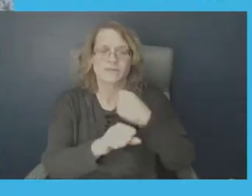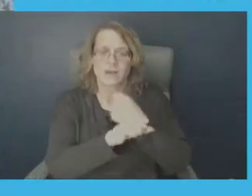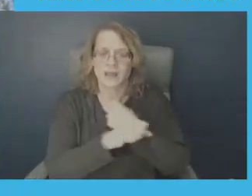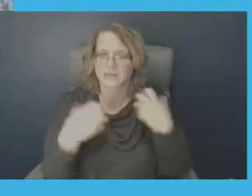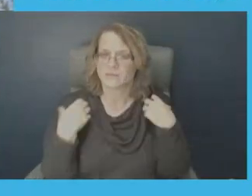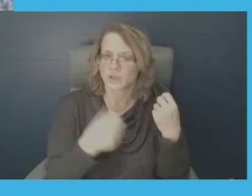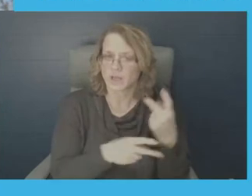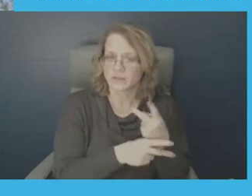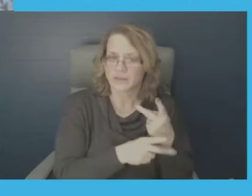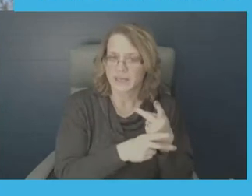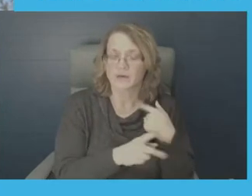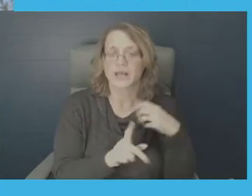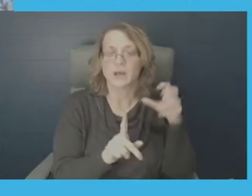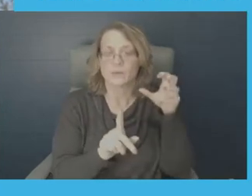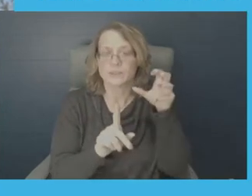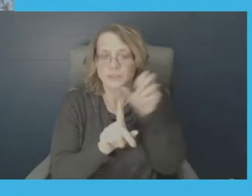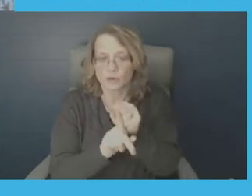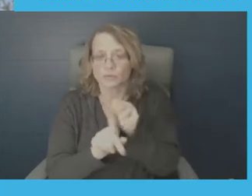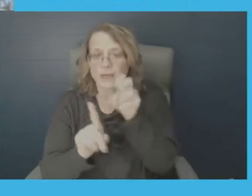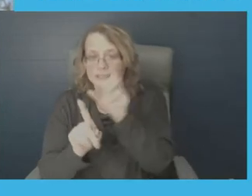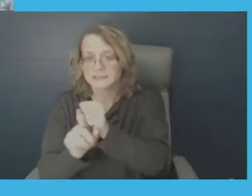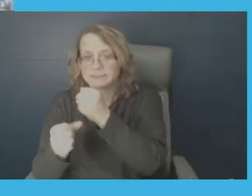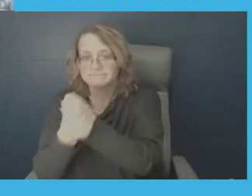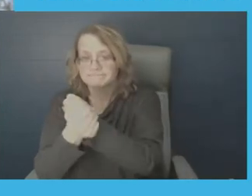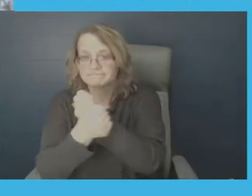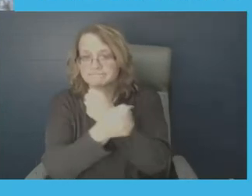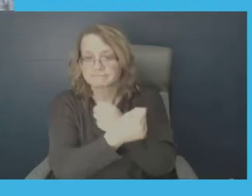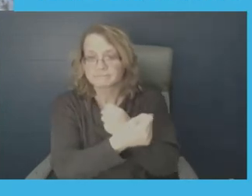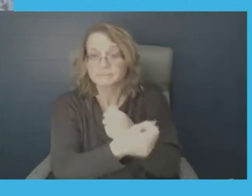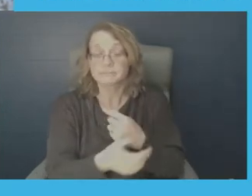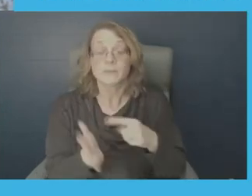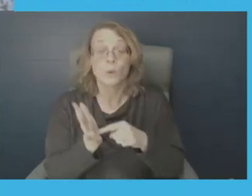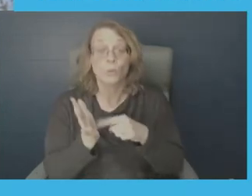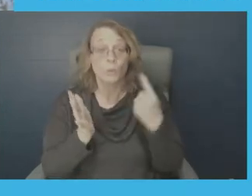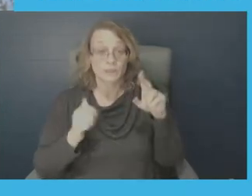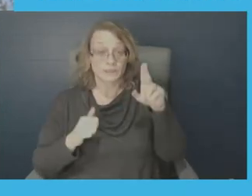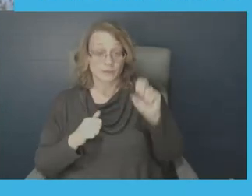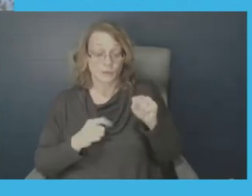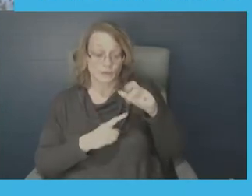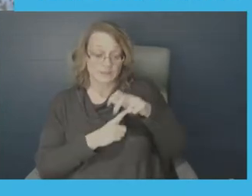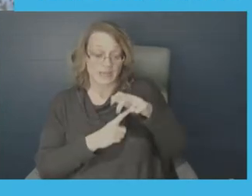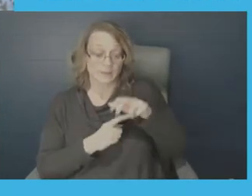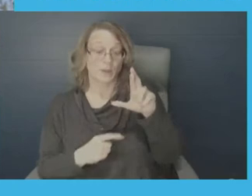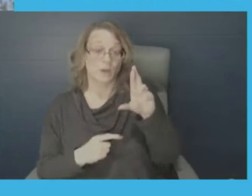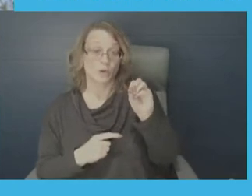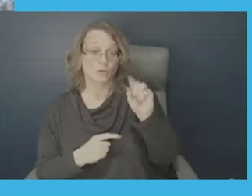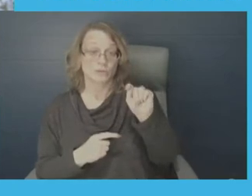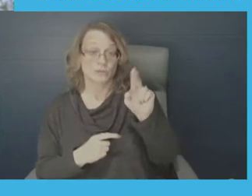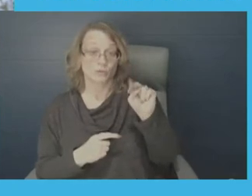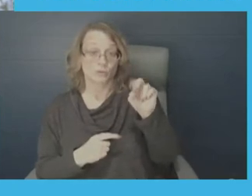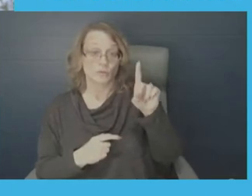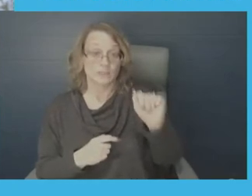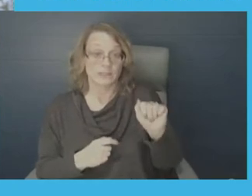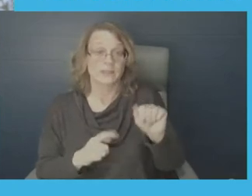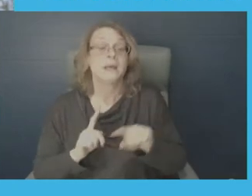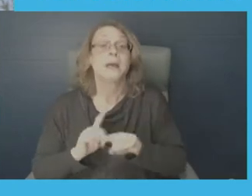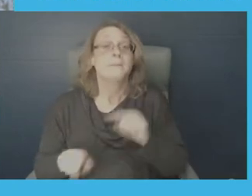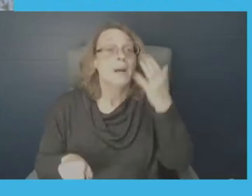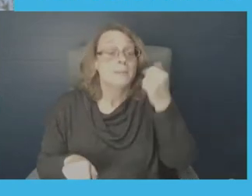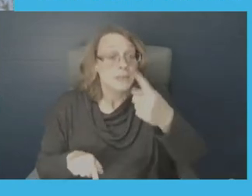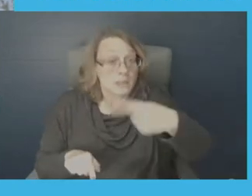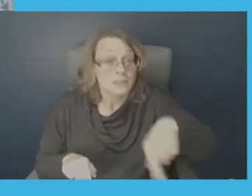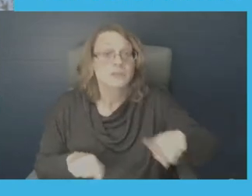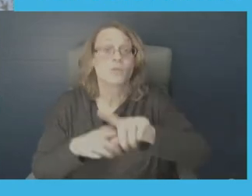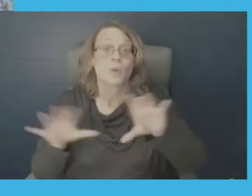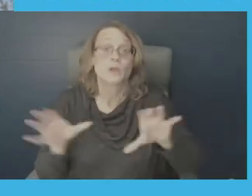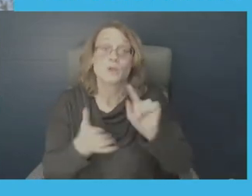I got arrested a couple of times fighting for health care. In fact, I got arrested one time in the United States Capitol